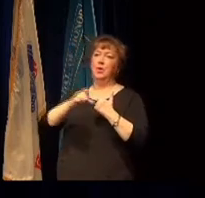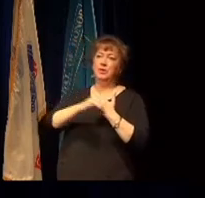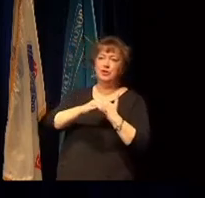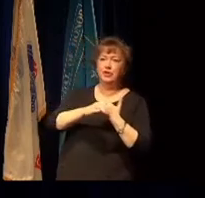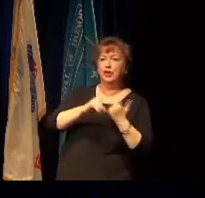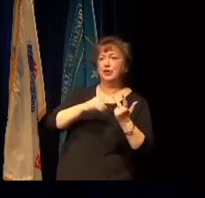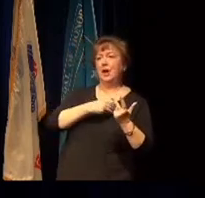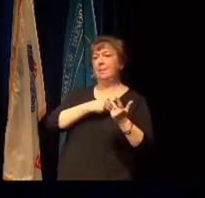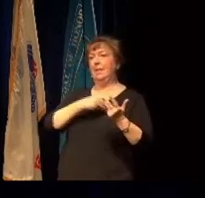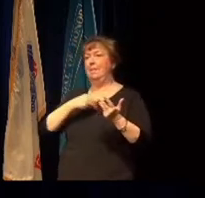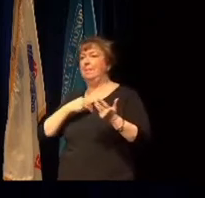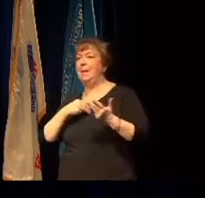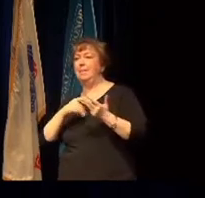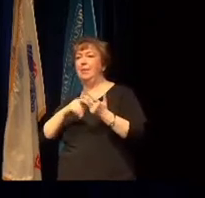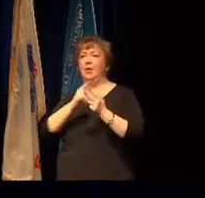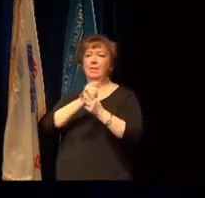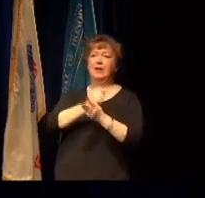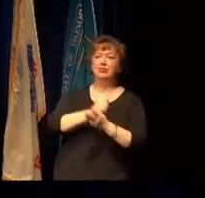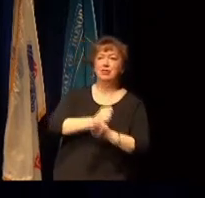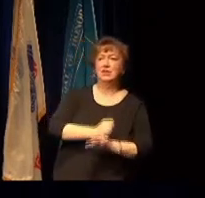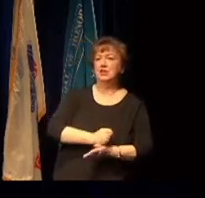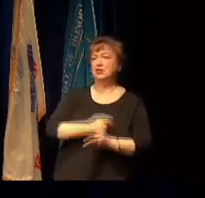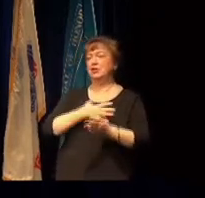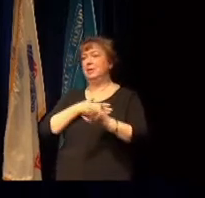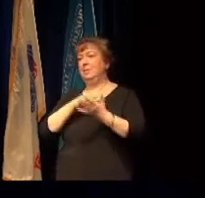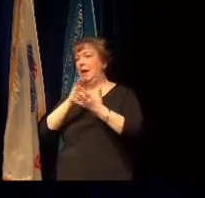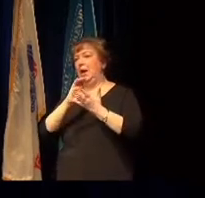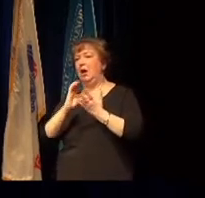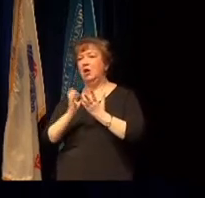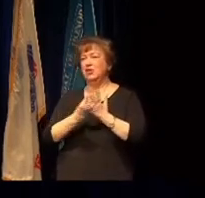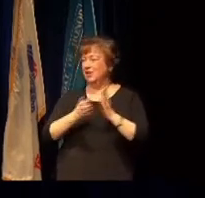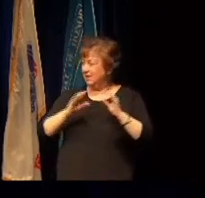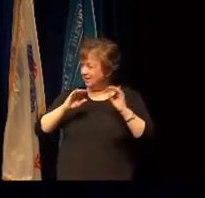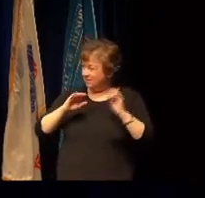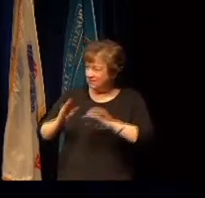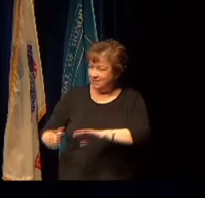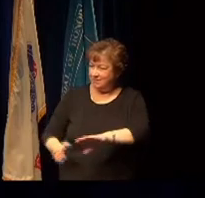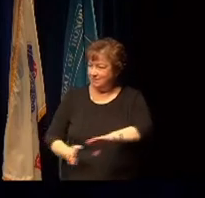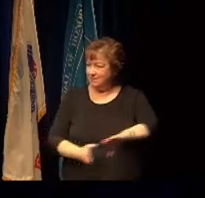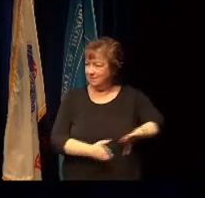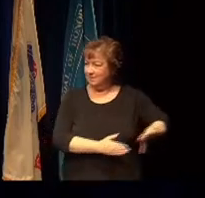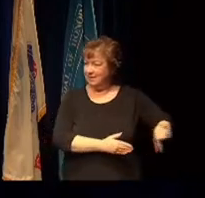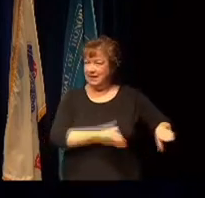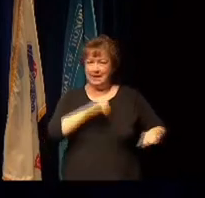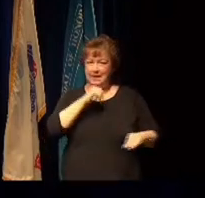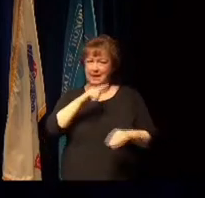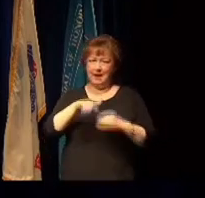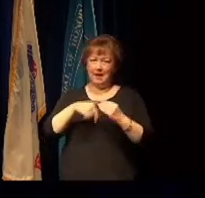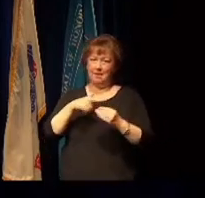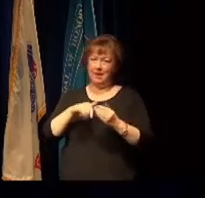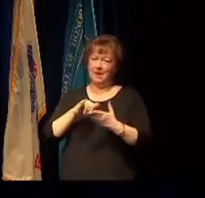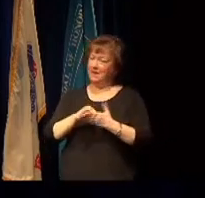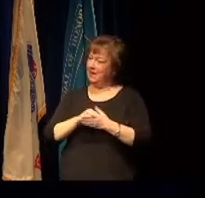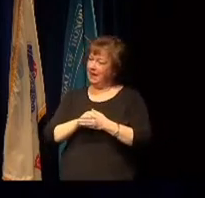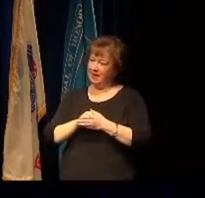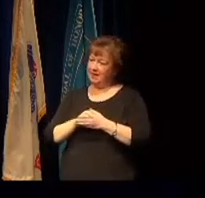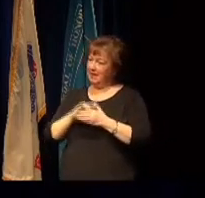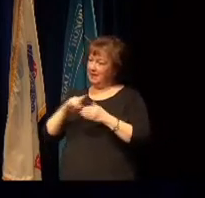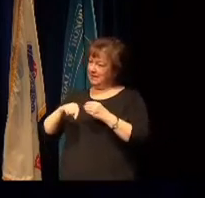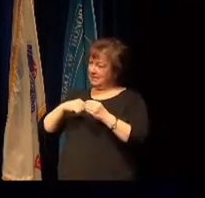or all of the traditions that your particular denomination goes through. It's not about that. It's about